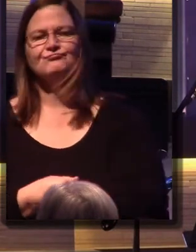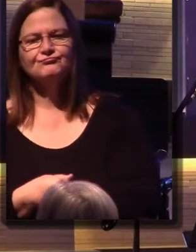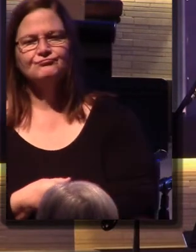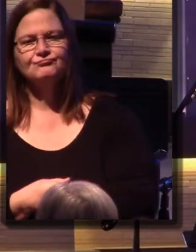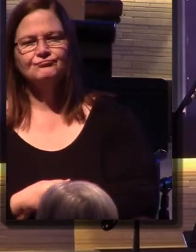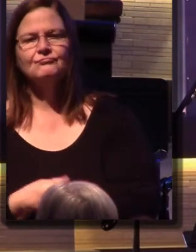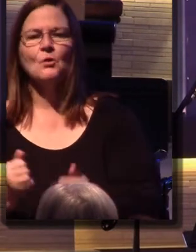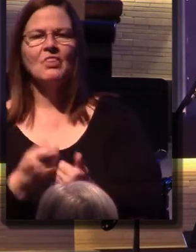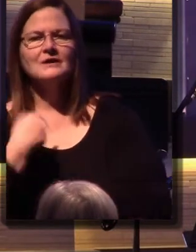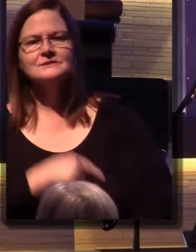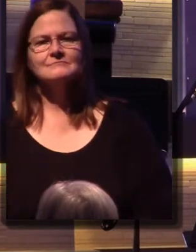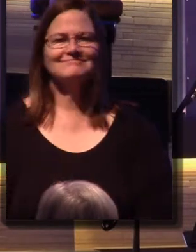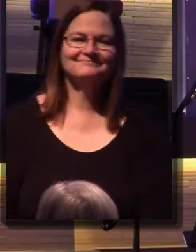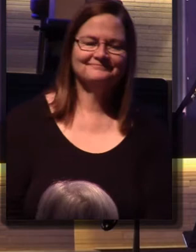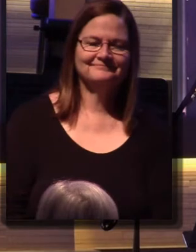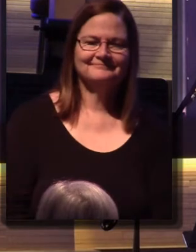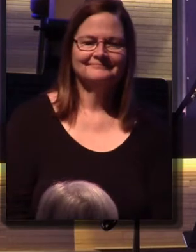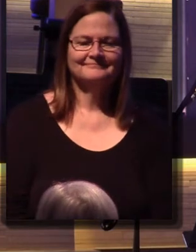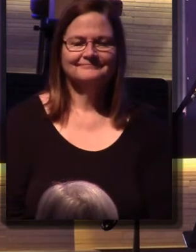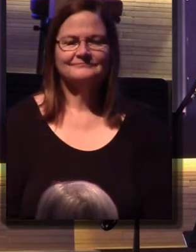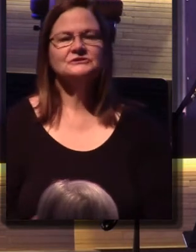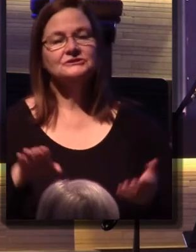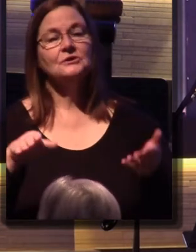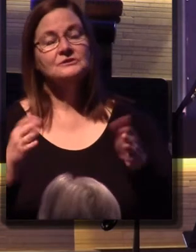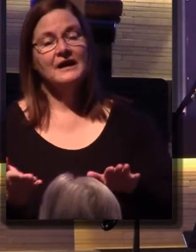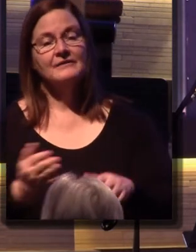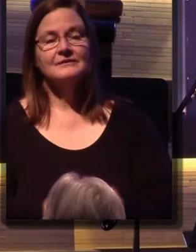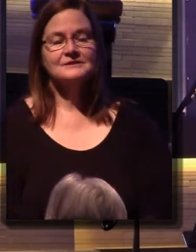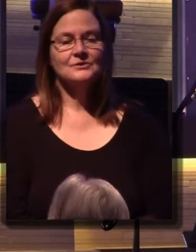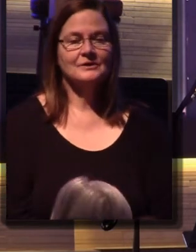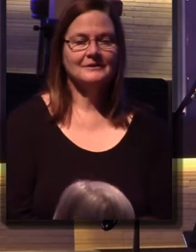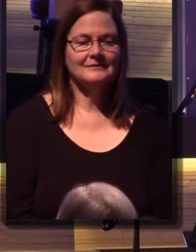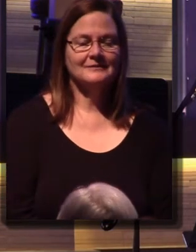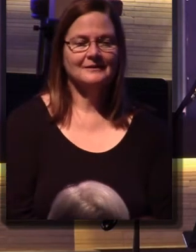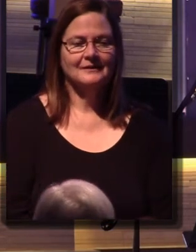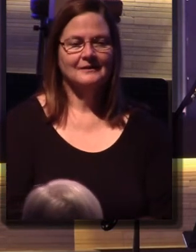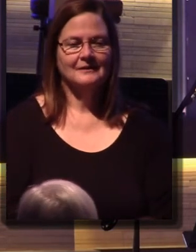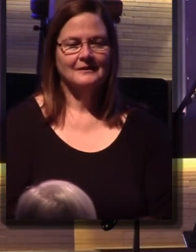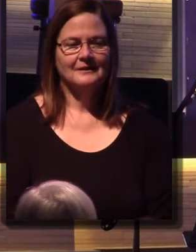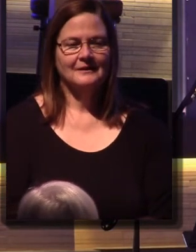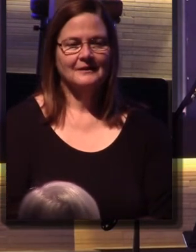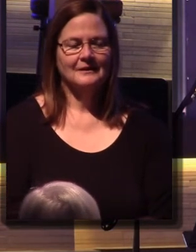were, and now you're right down here with us. And so death is going, no,